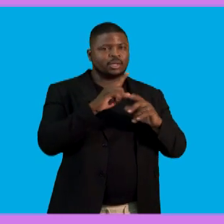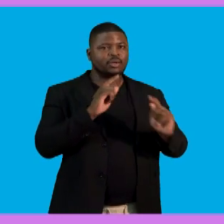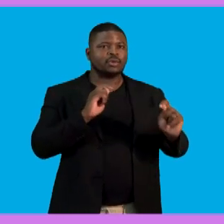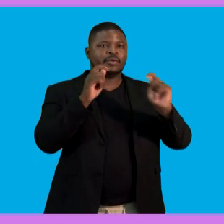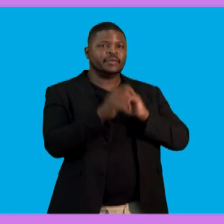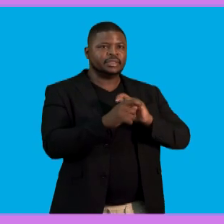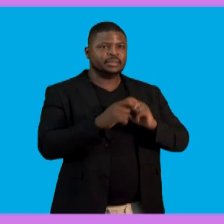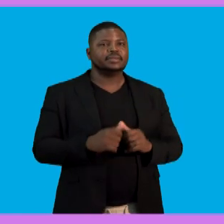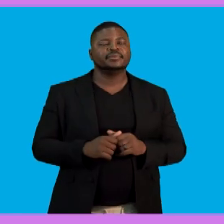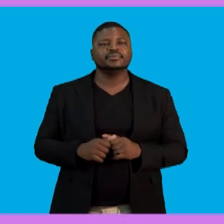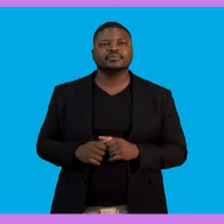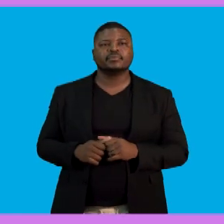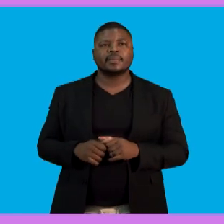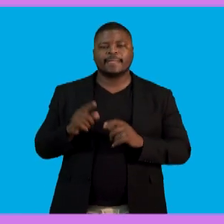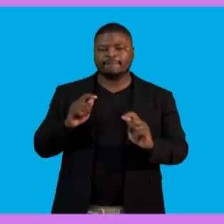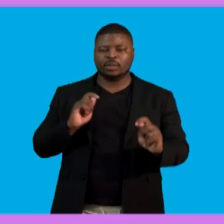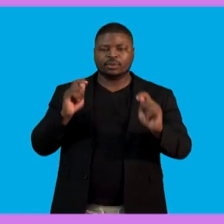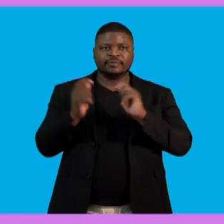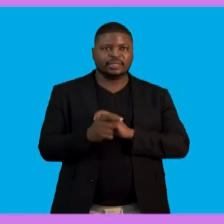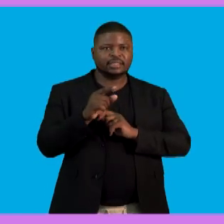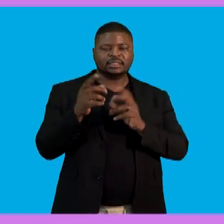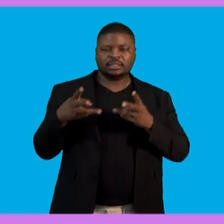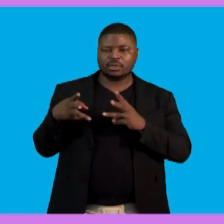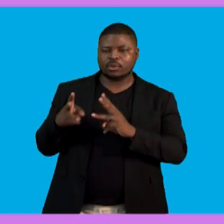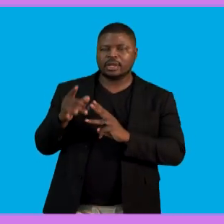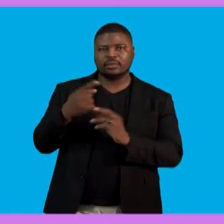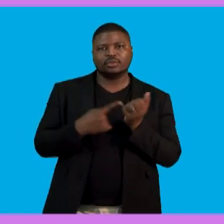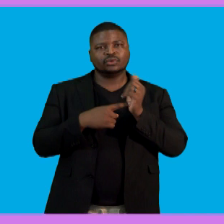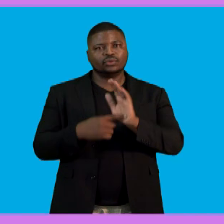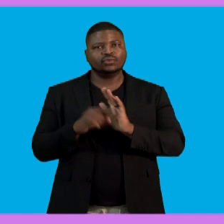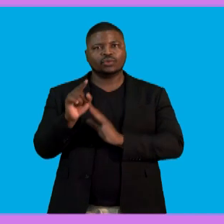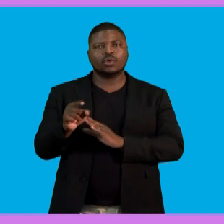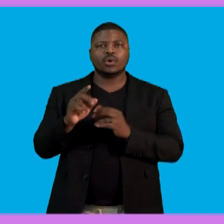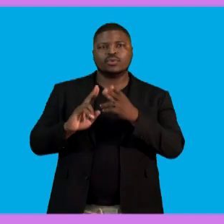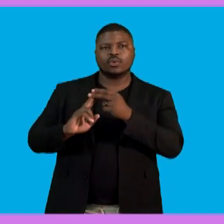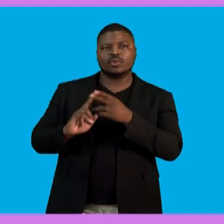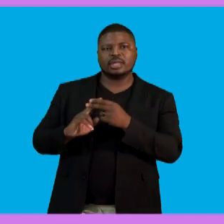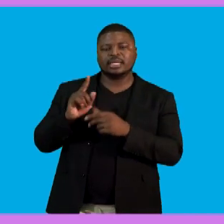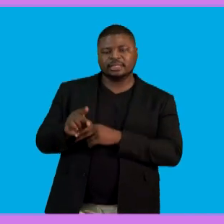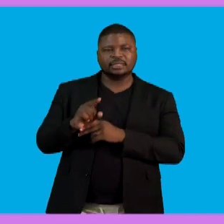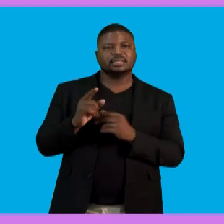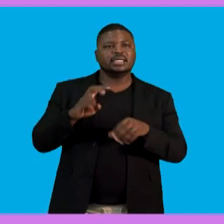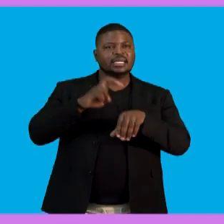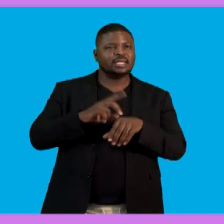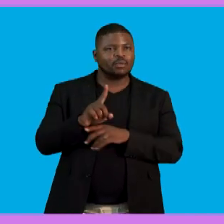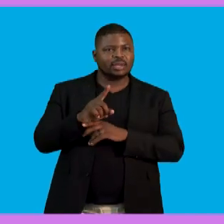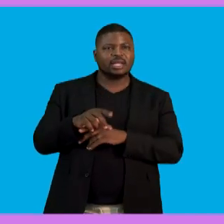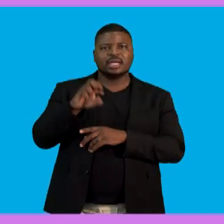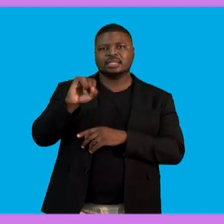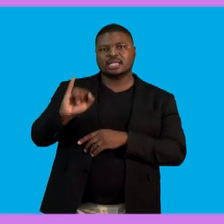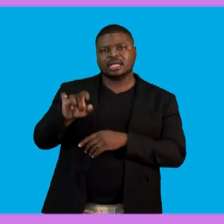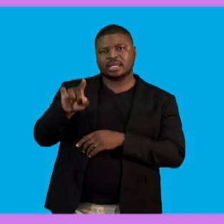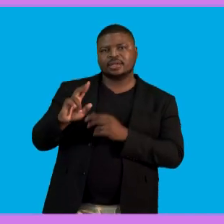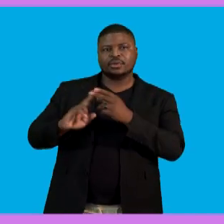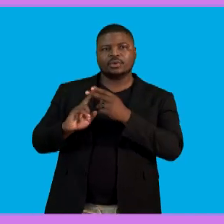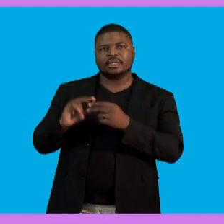conversion. Conversion is a method used to express units of measurement in the required SI units.